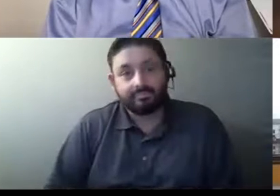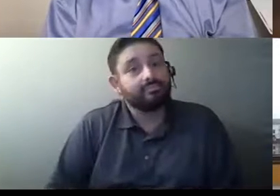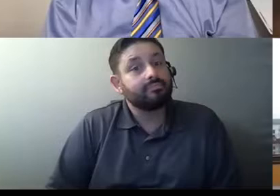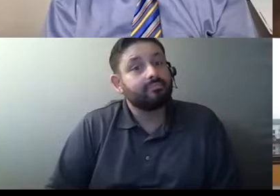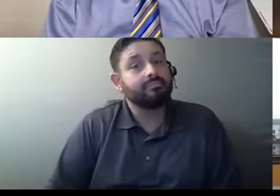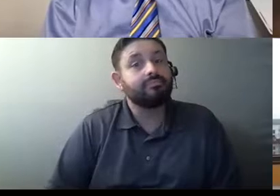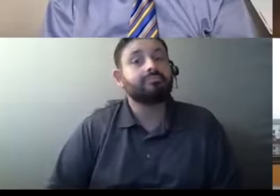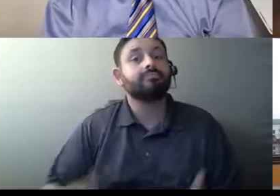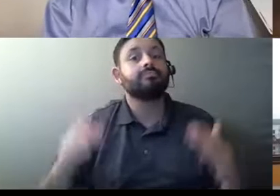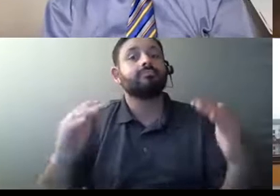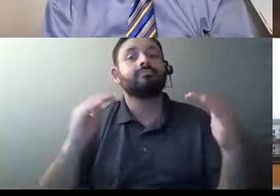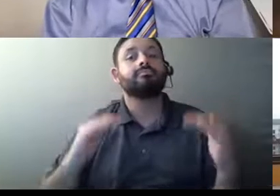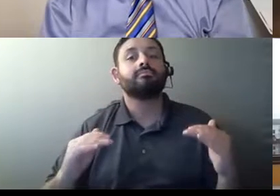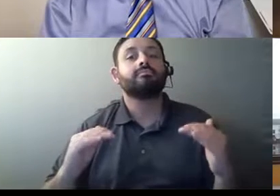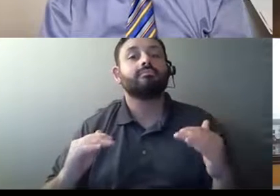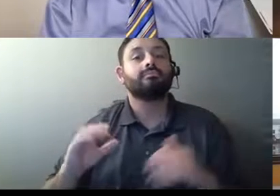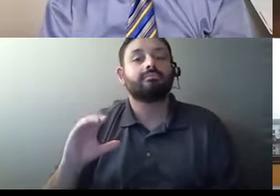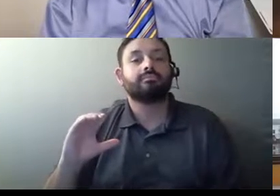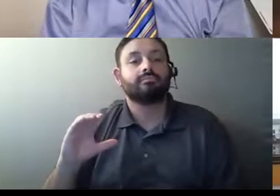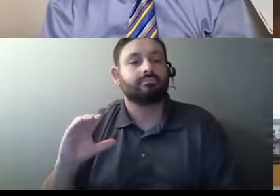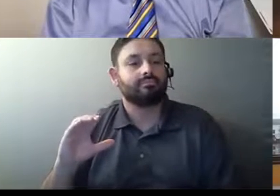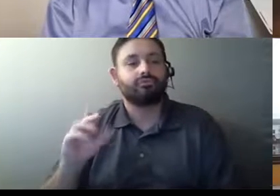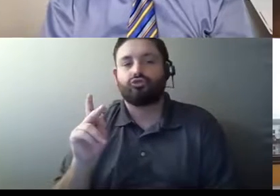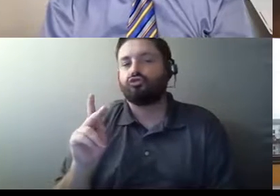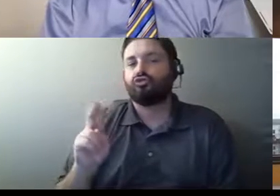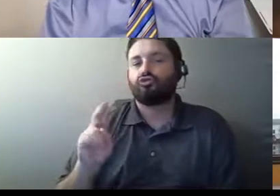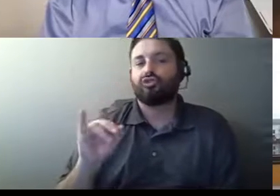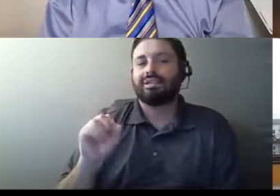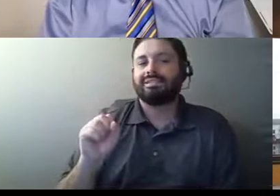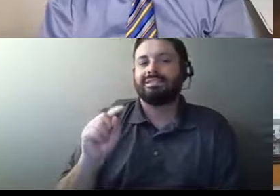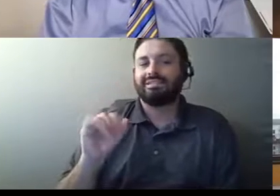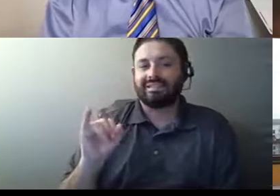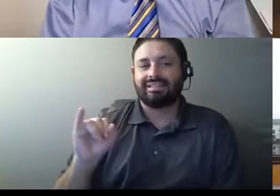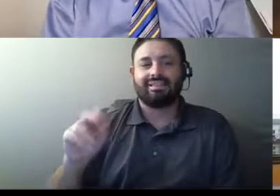And the next candidate on this question is Christy Villanueva.